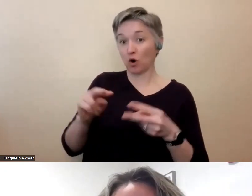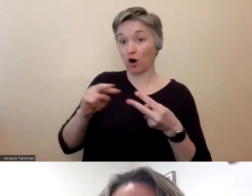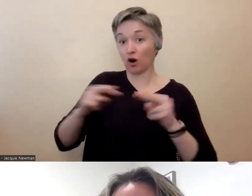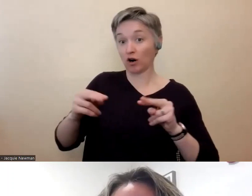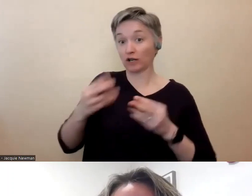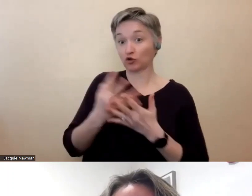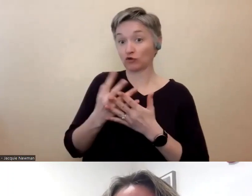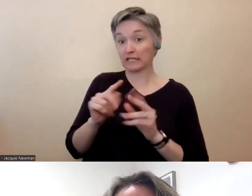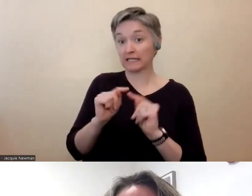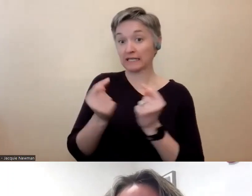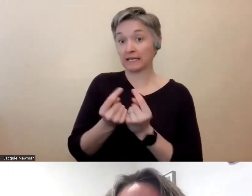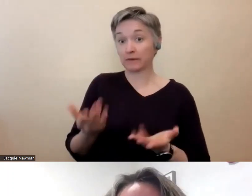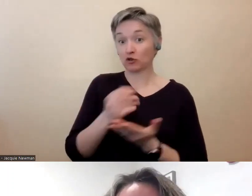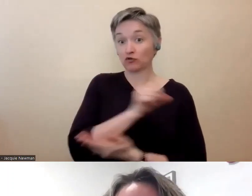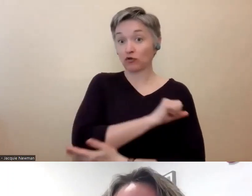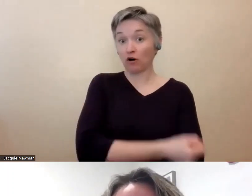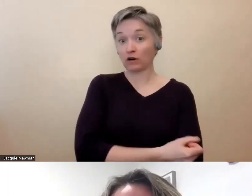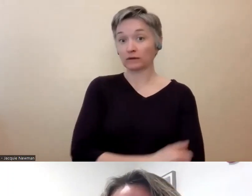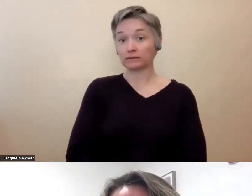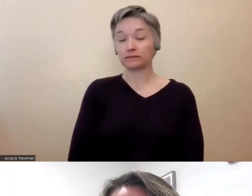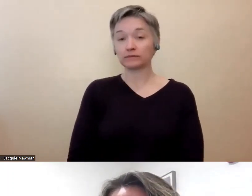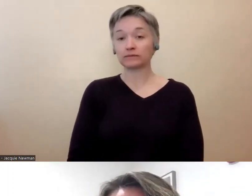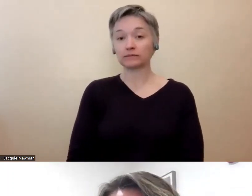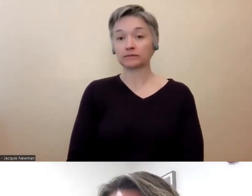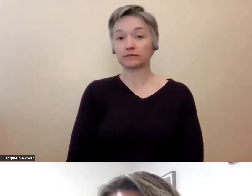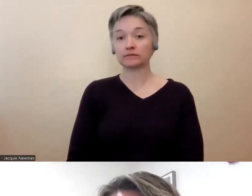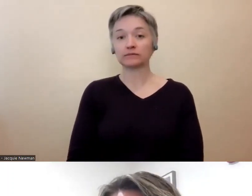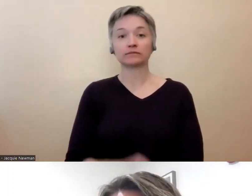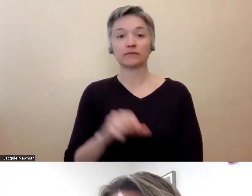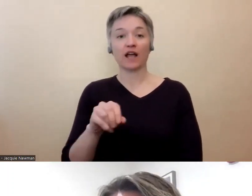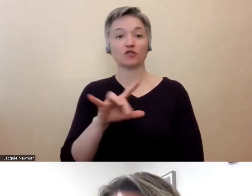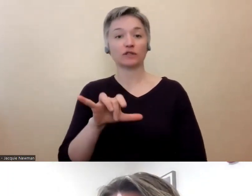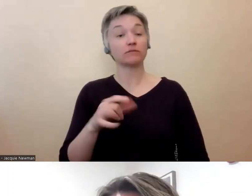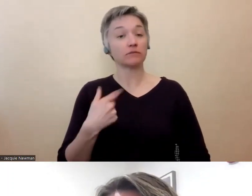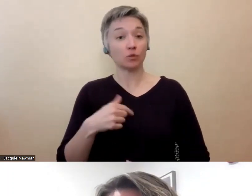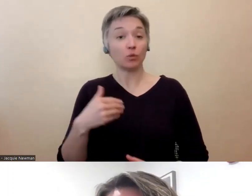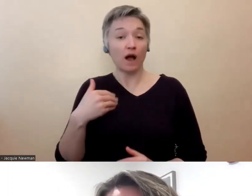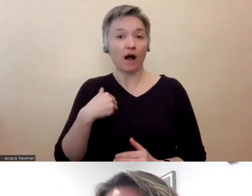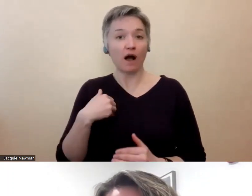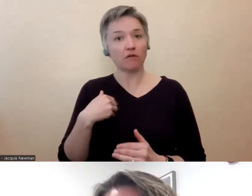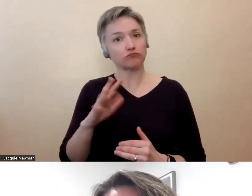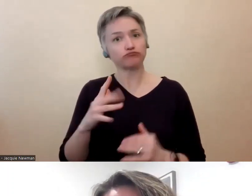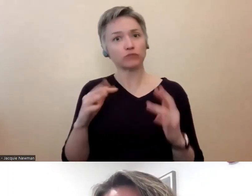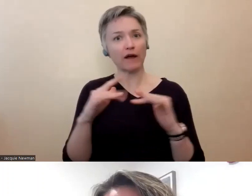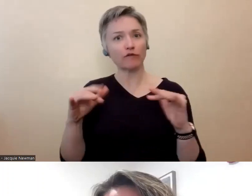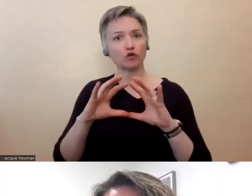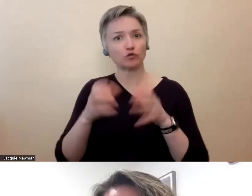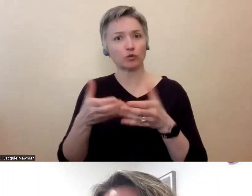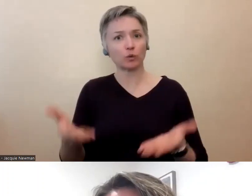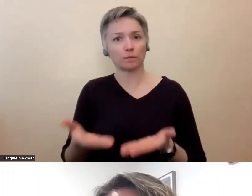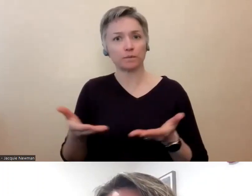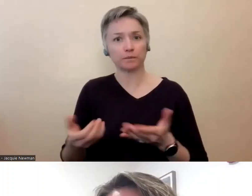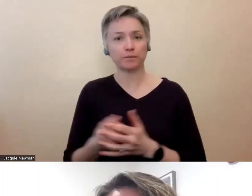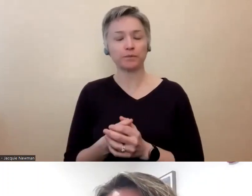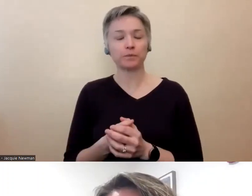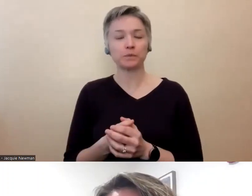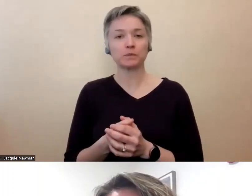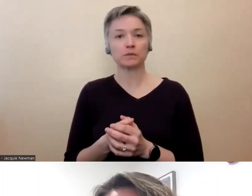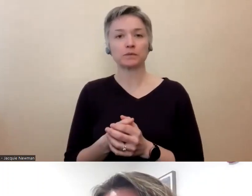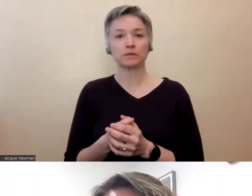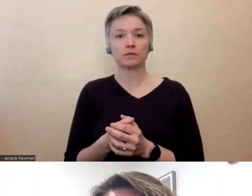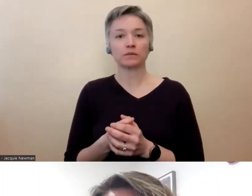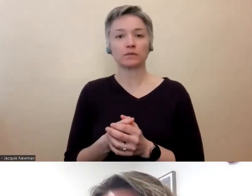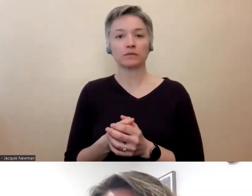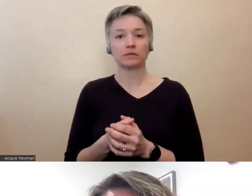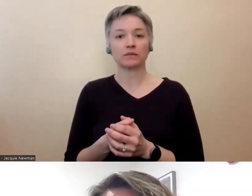Strong? So we have a pretty diverse group. I would say we're kind of the team